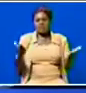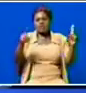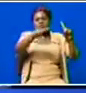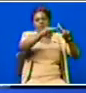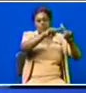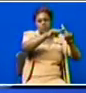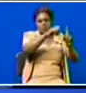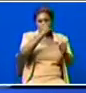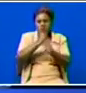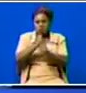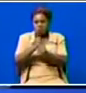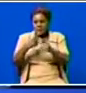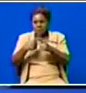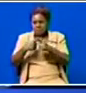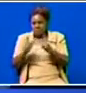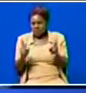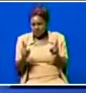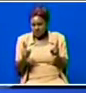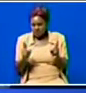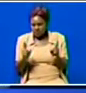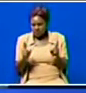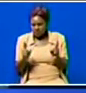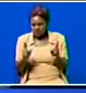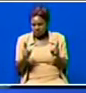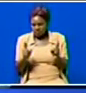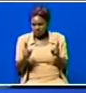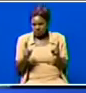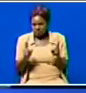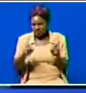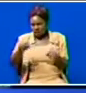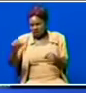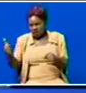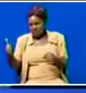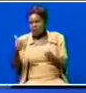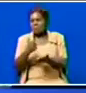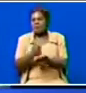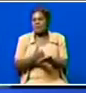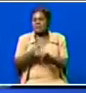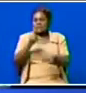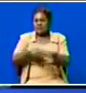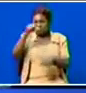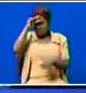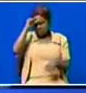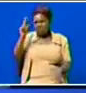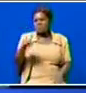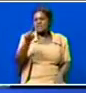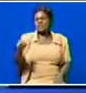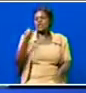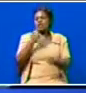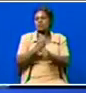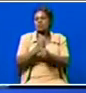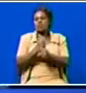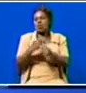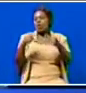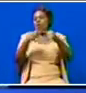government is doing, but he will stand on the other side if the government is doing something wrong, because the role